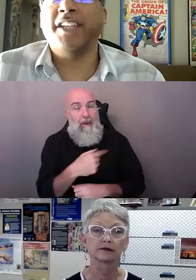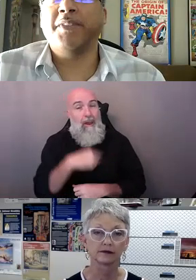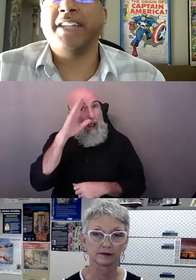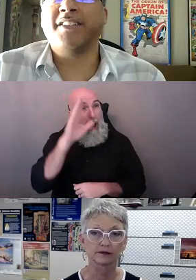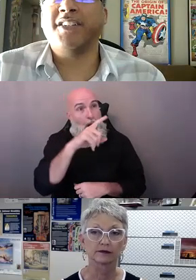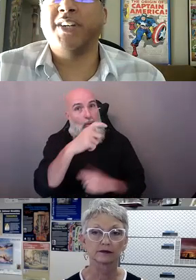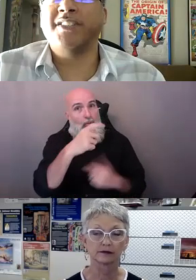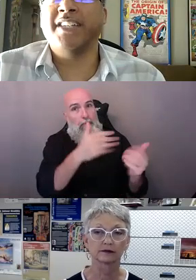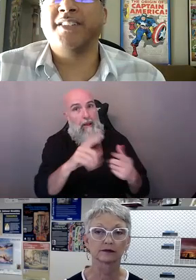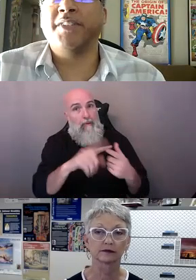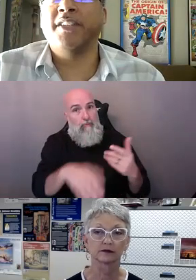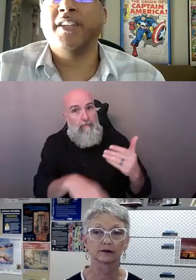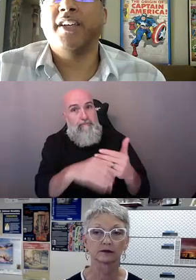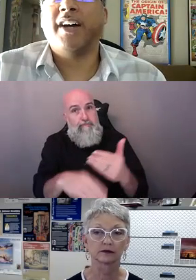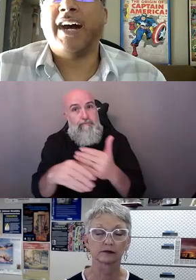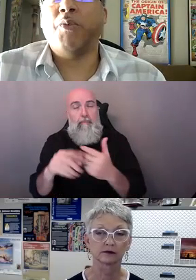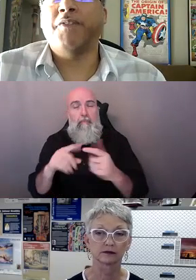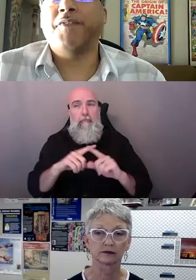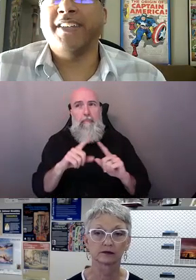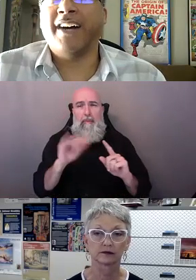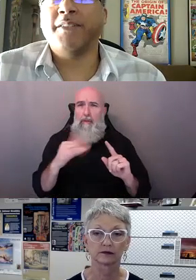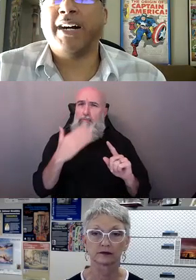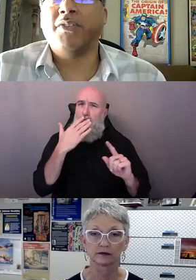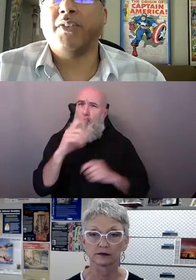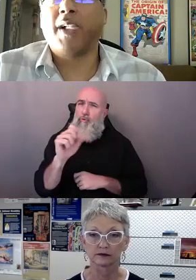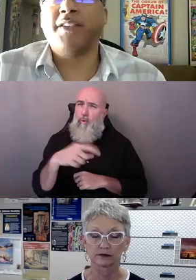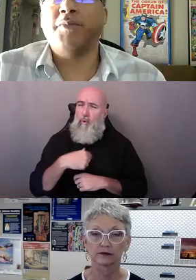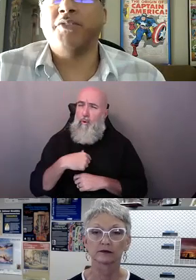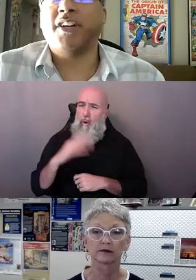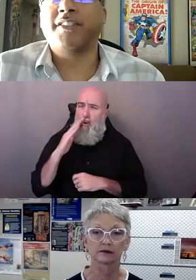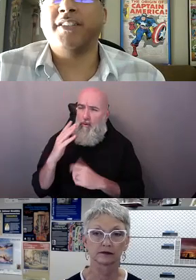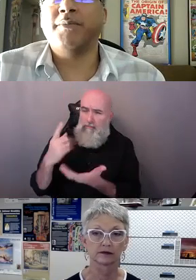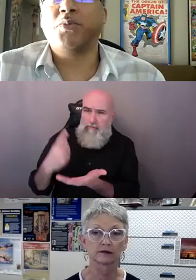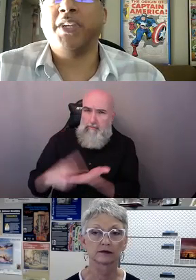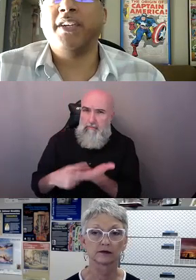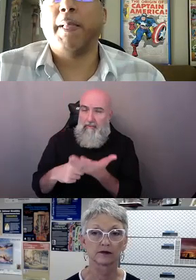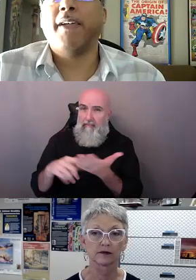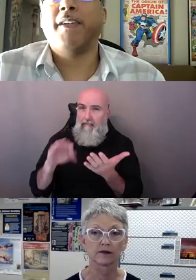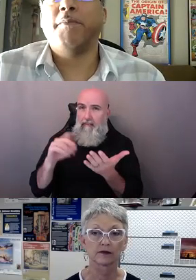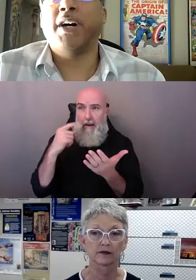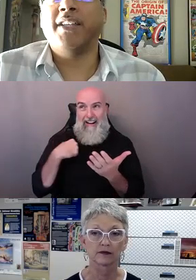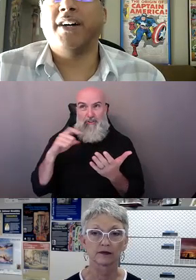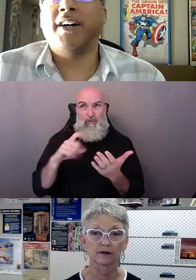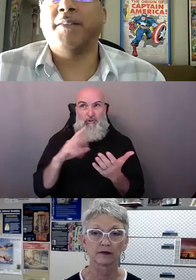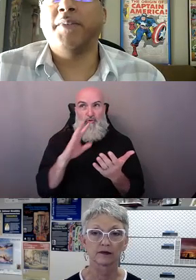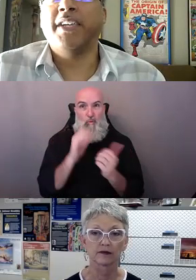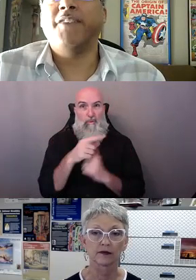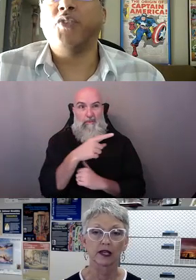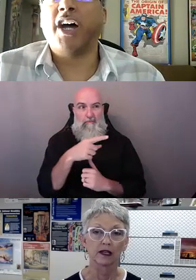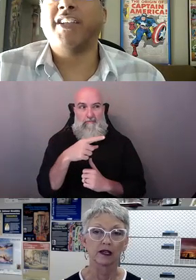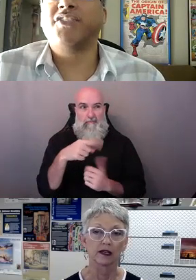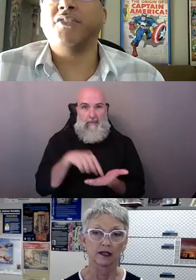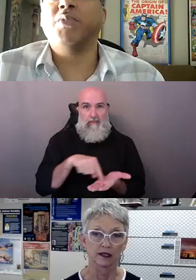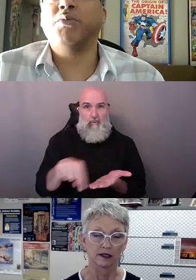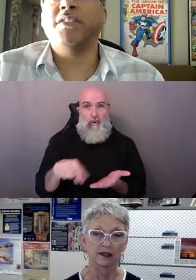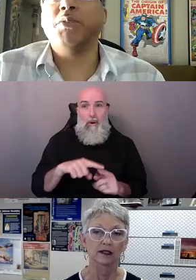other things, but that's a good question. That's something I will find out about because I'm due to talk to them this week. But if you